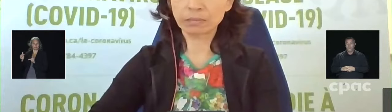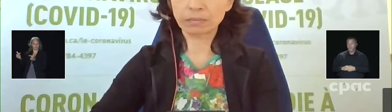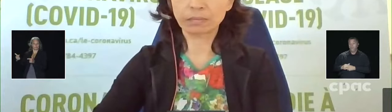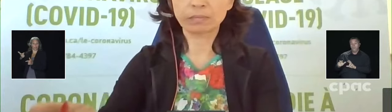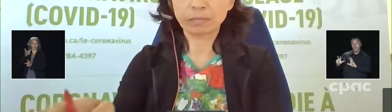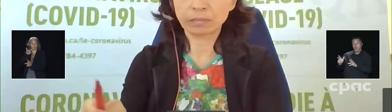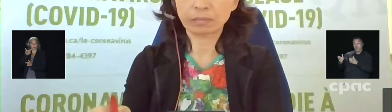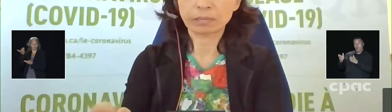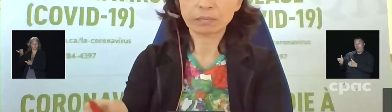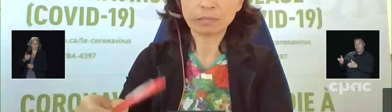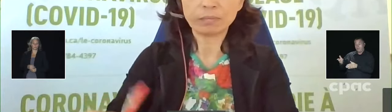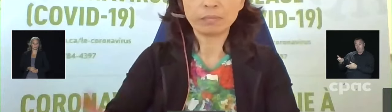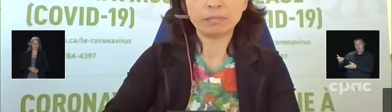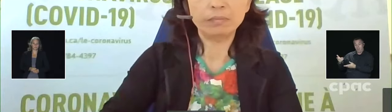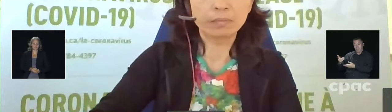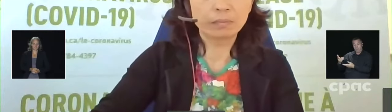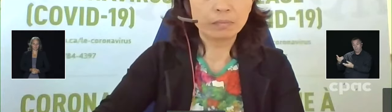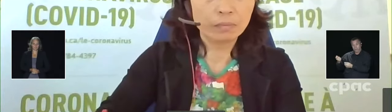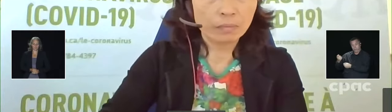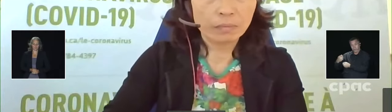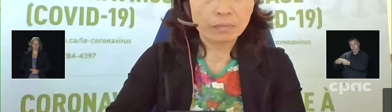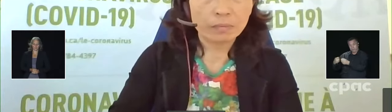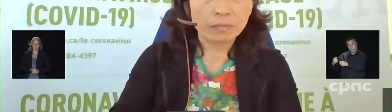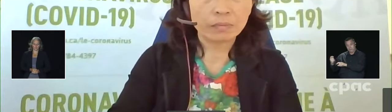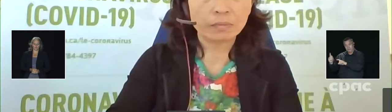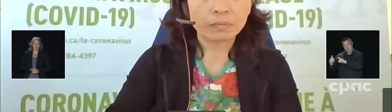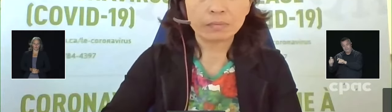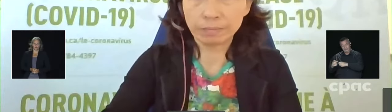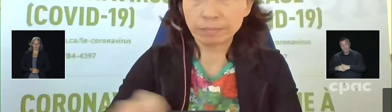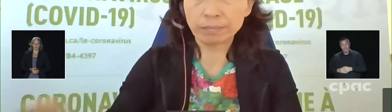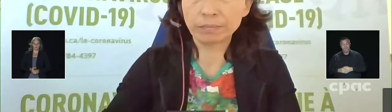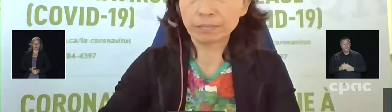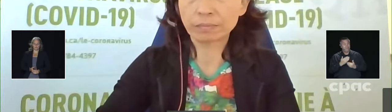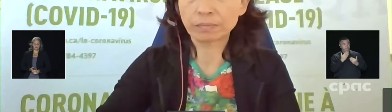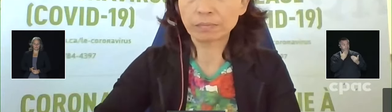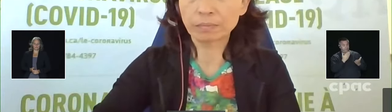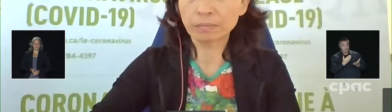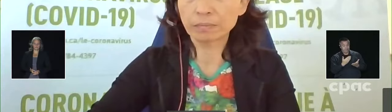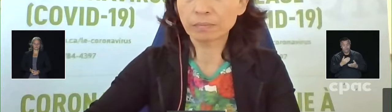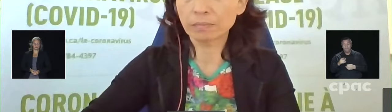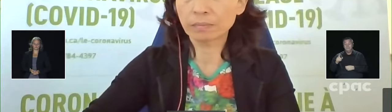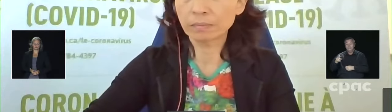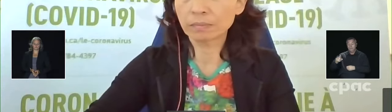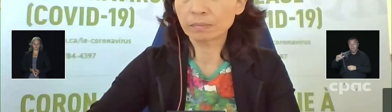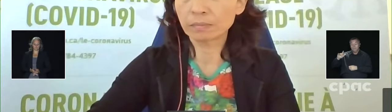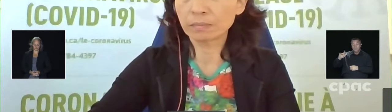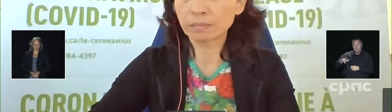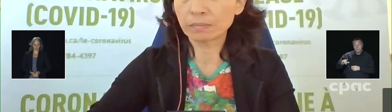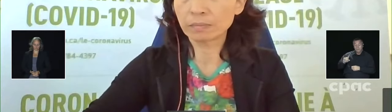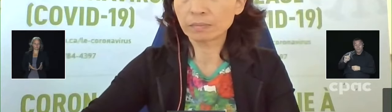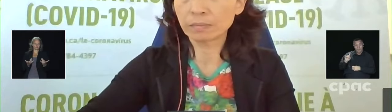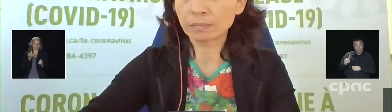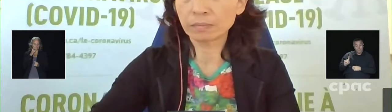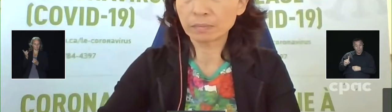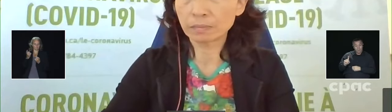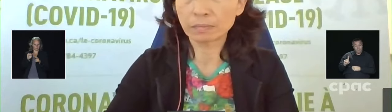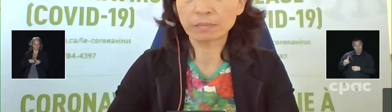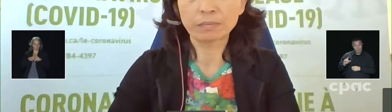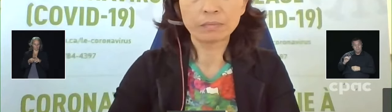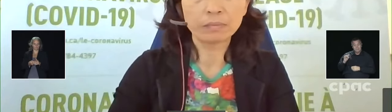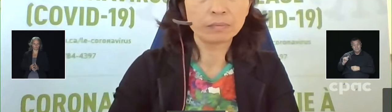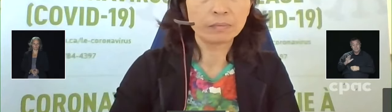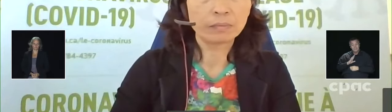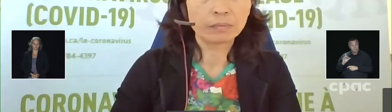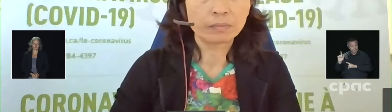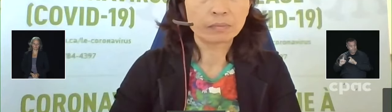Operateur, première question, s'il vous plaît. Thank you, merci. You may press star 1 if you have a question. Vous pouvez appuyer sur étoile